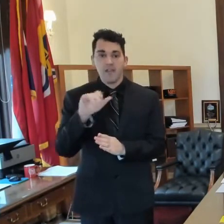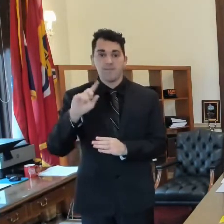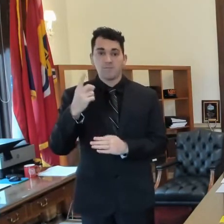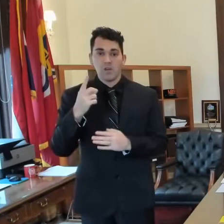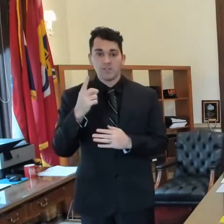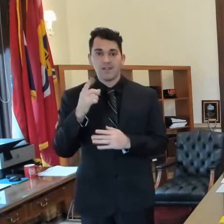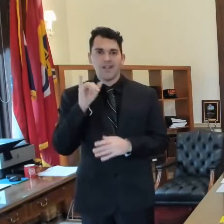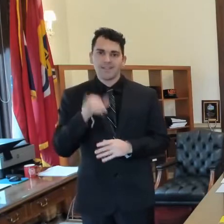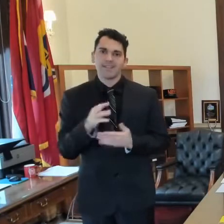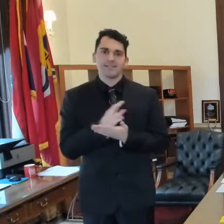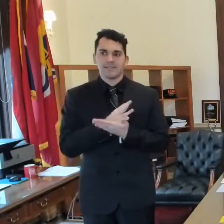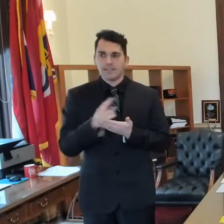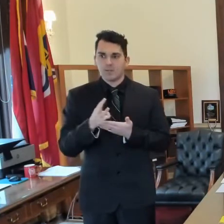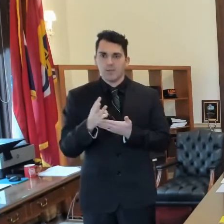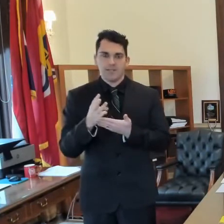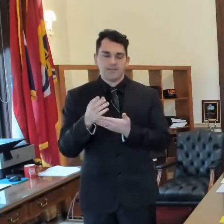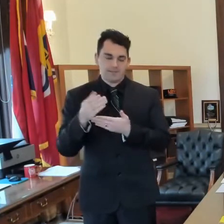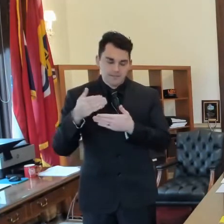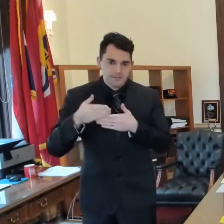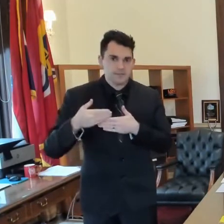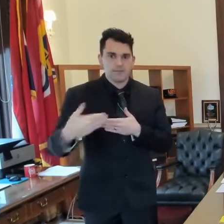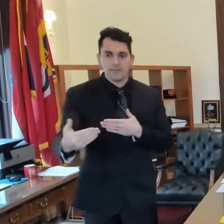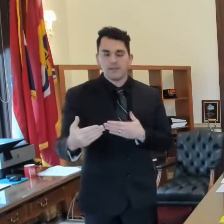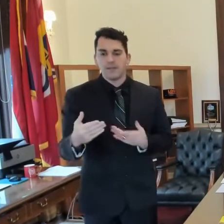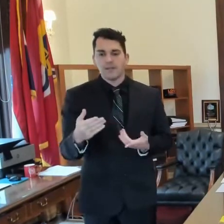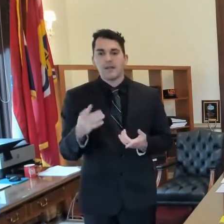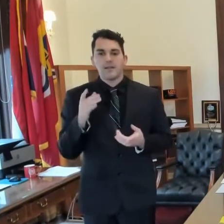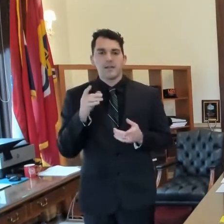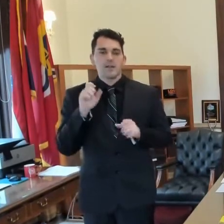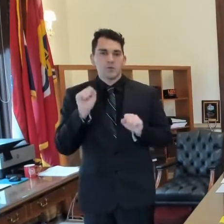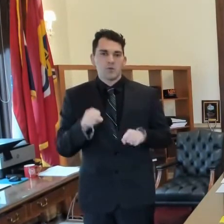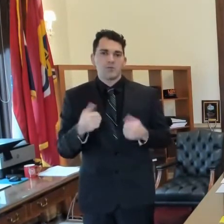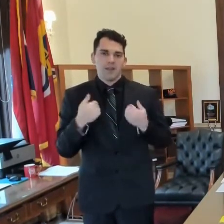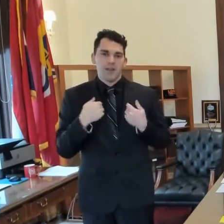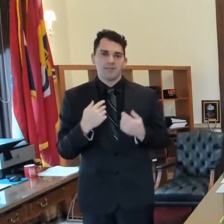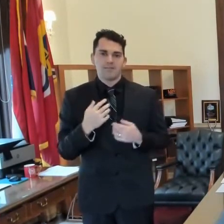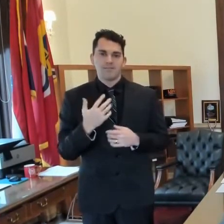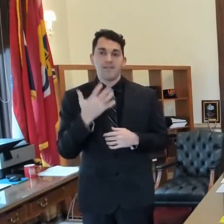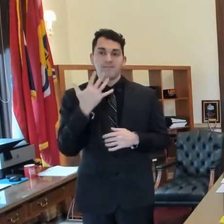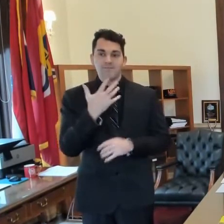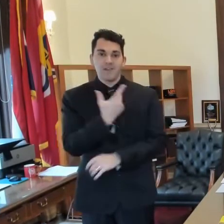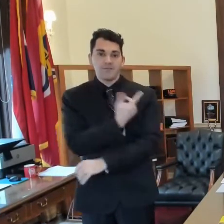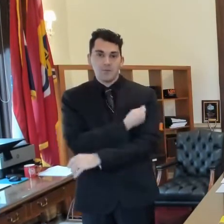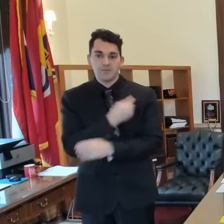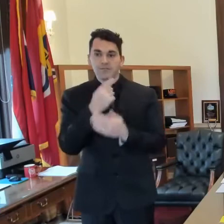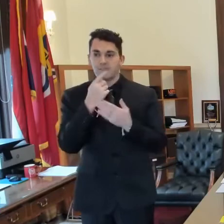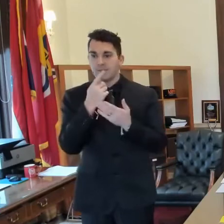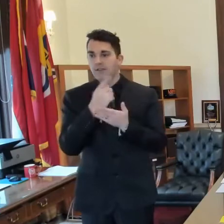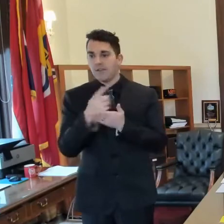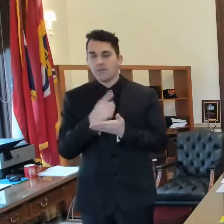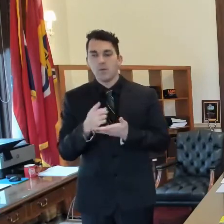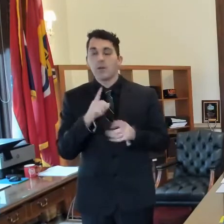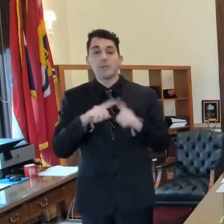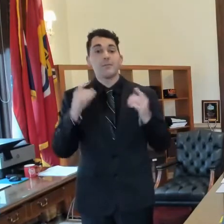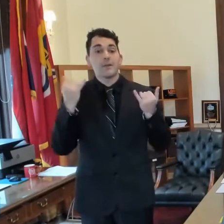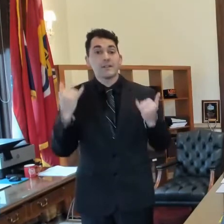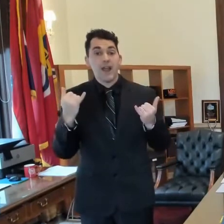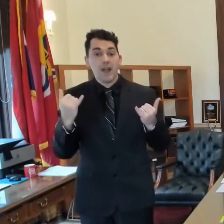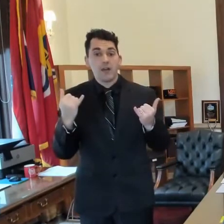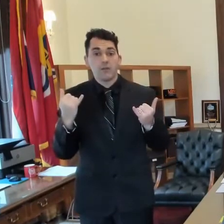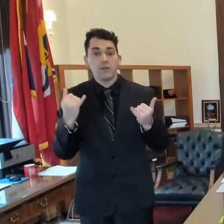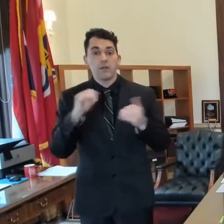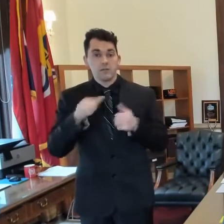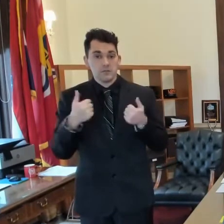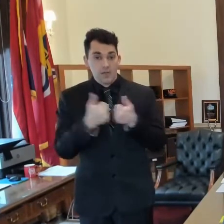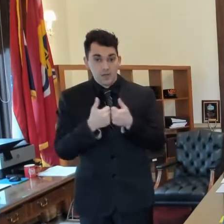might be getting as much as 500,000 doses a week. So the vaccine is coming. Now the challenge, quite honestly,